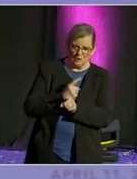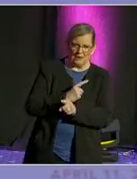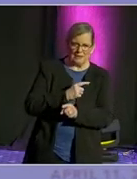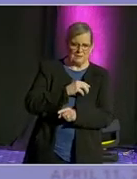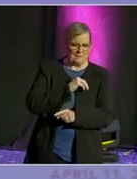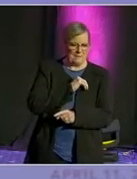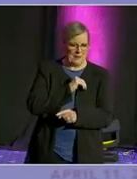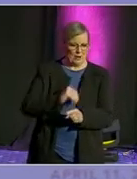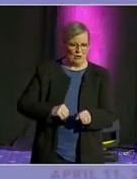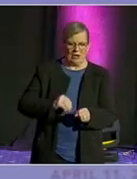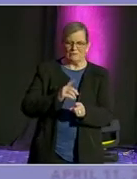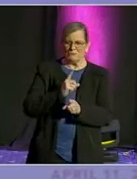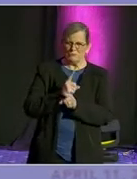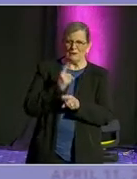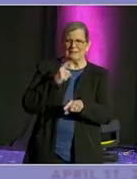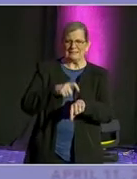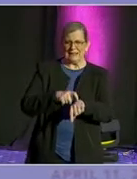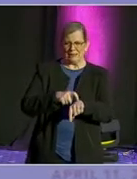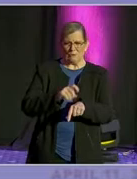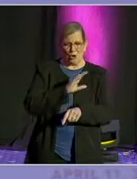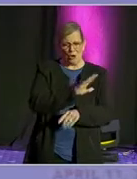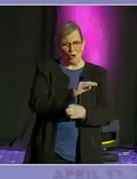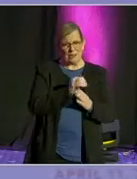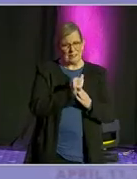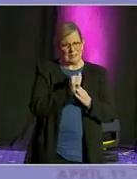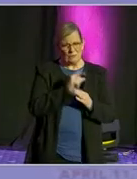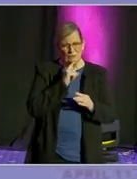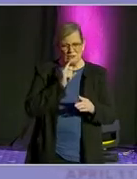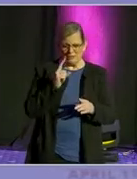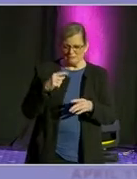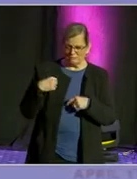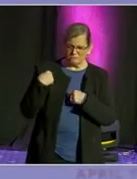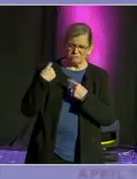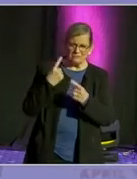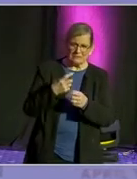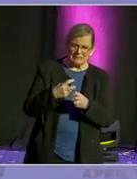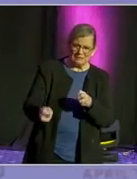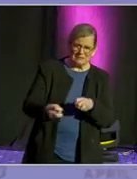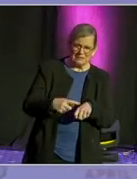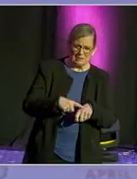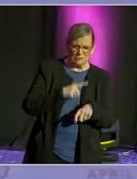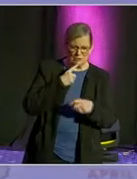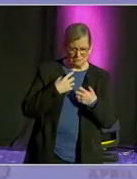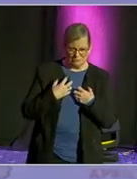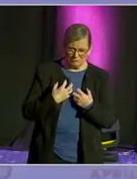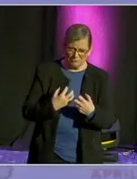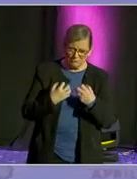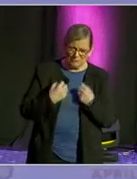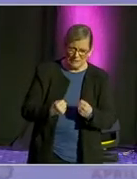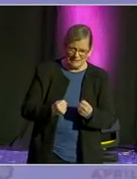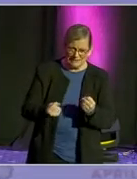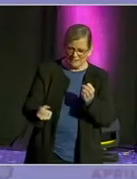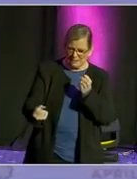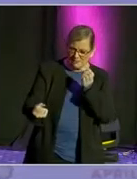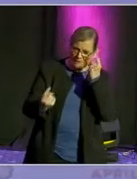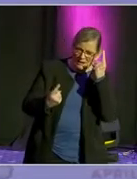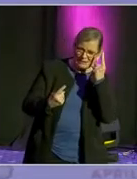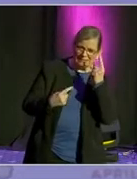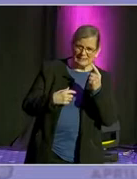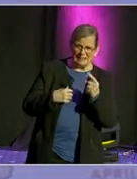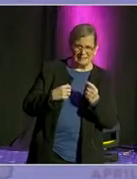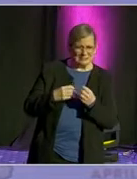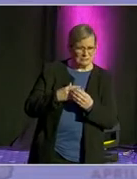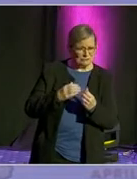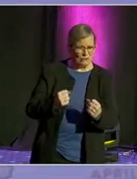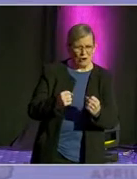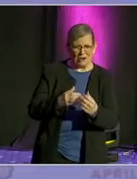say her leadership through these trying times has been incredible, but her strength and her compassion to lead all of us and guide us to what will be brighter days.